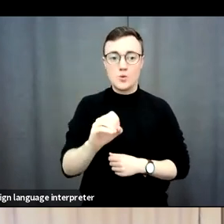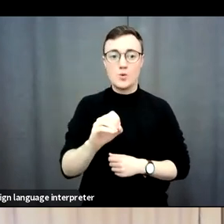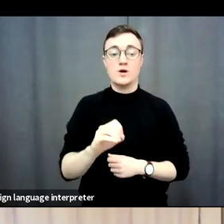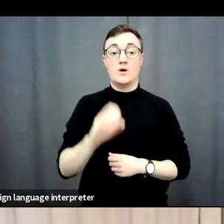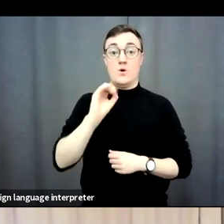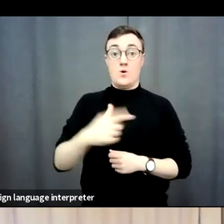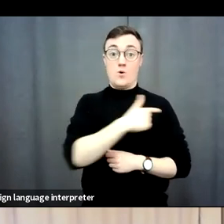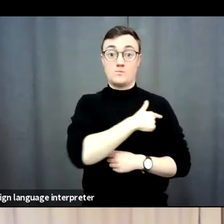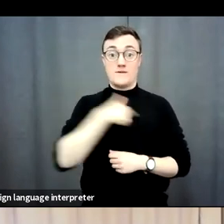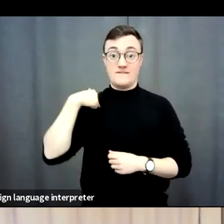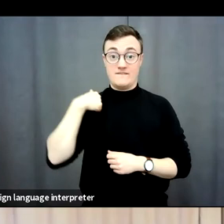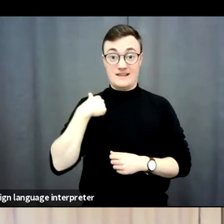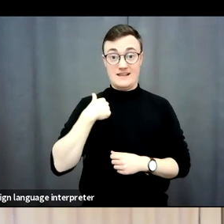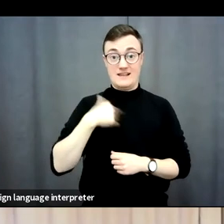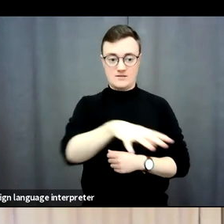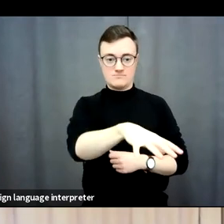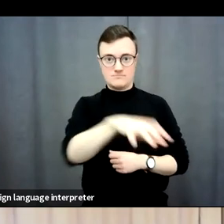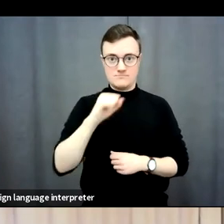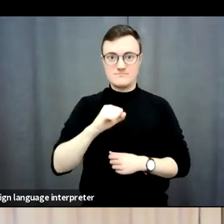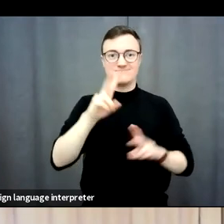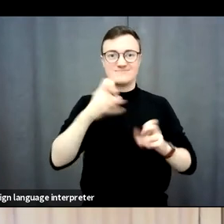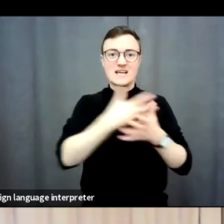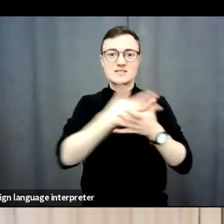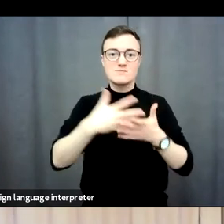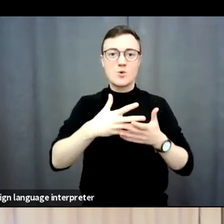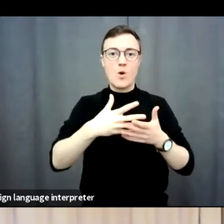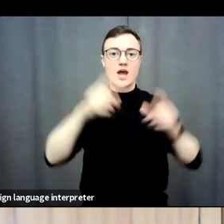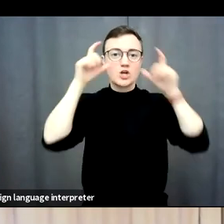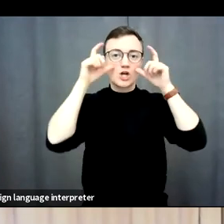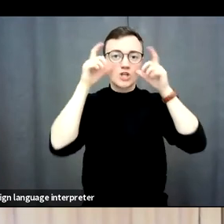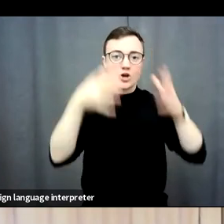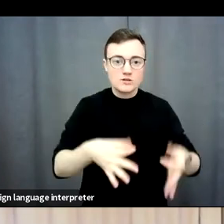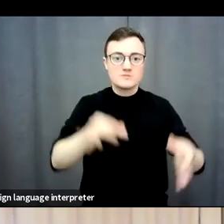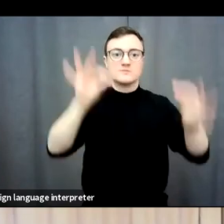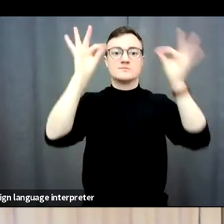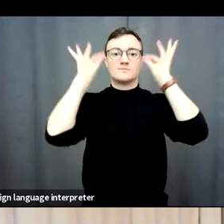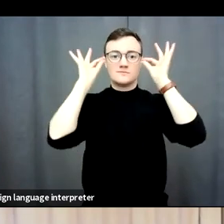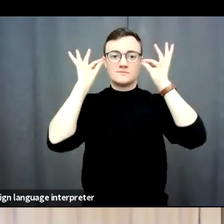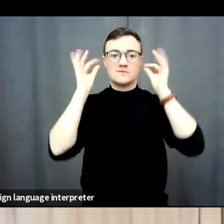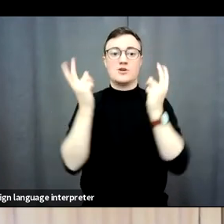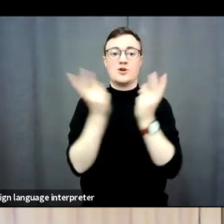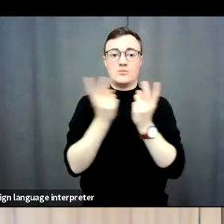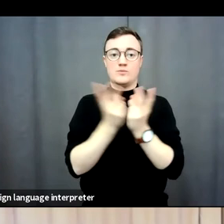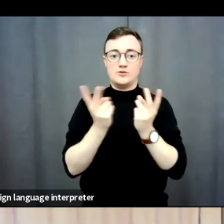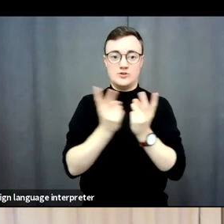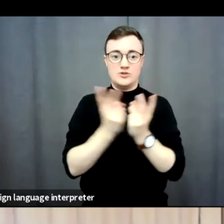linguistic value, we can communicate with persons with congenital deaf blindness on a linguistic